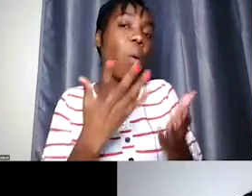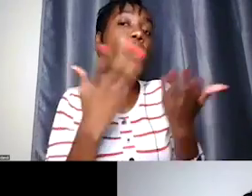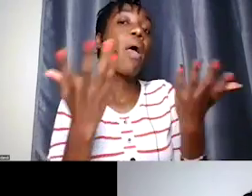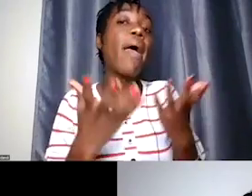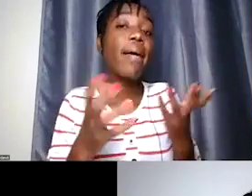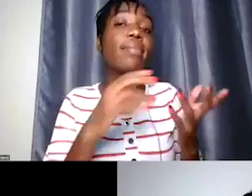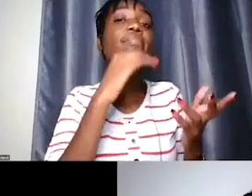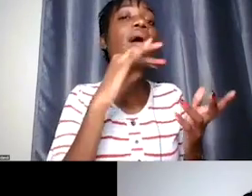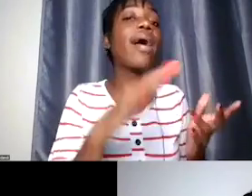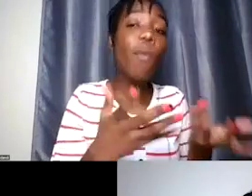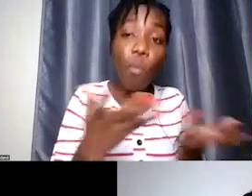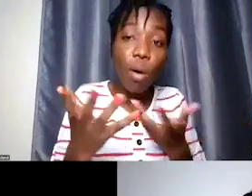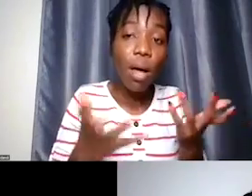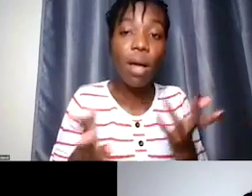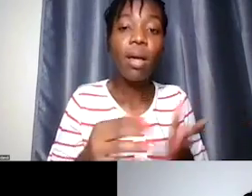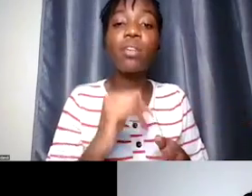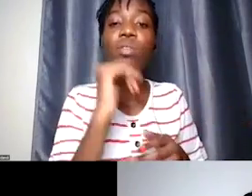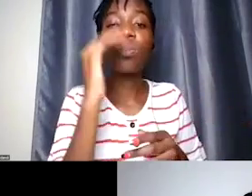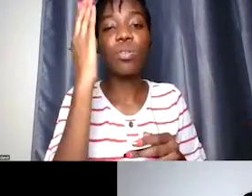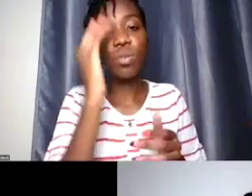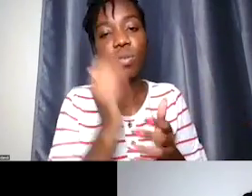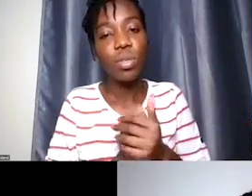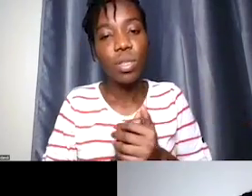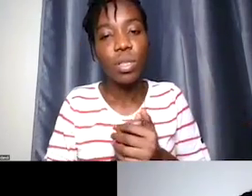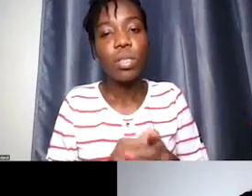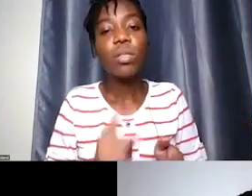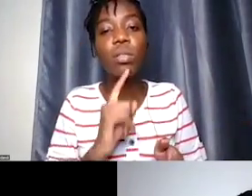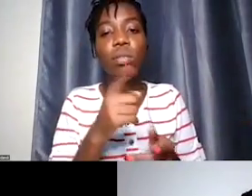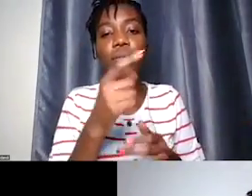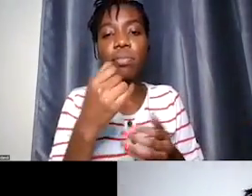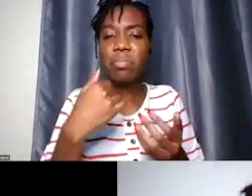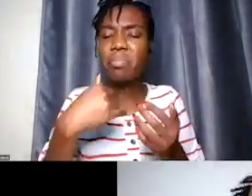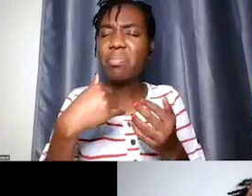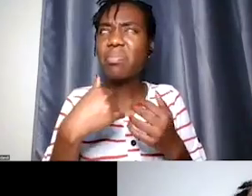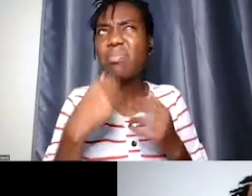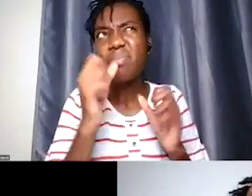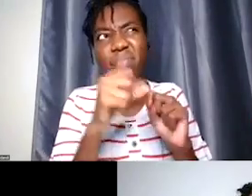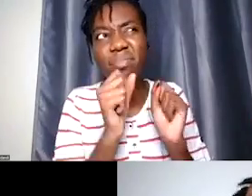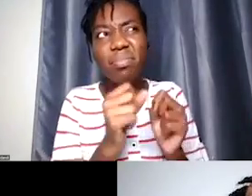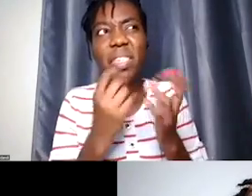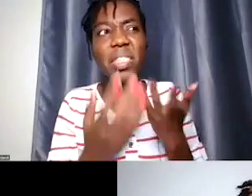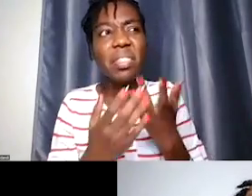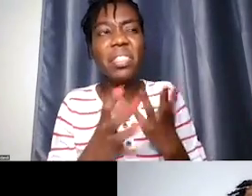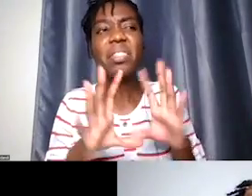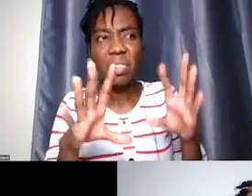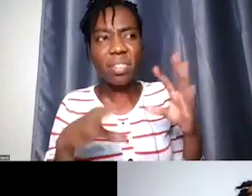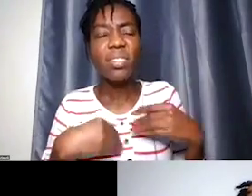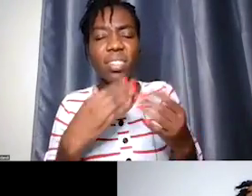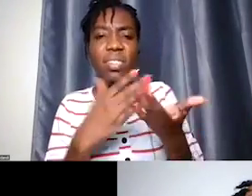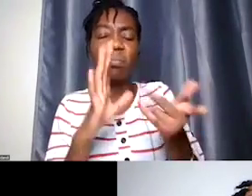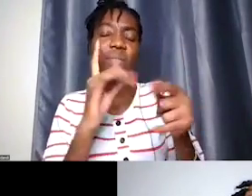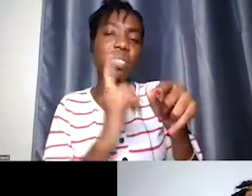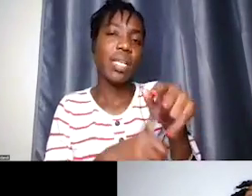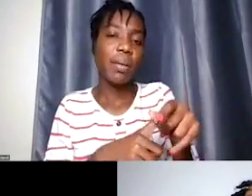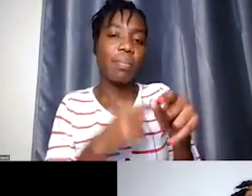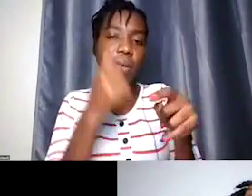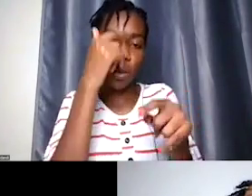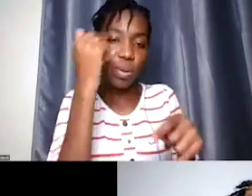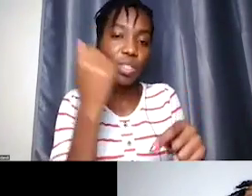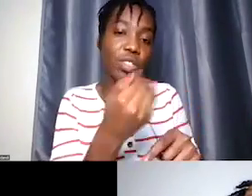sons. So you can bear with it for some time because of the sake of your children, but early